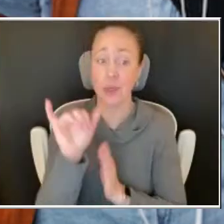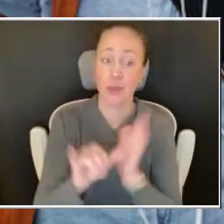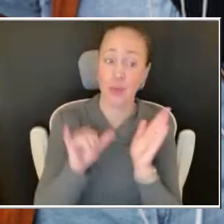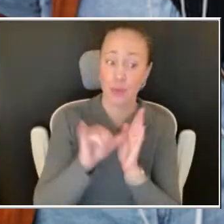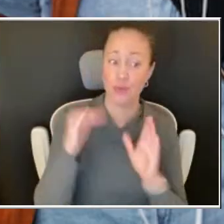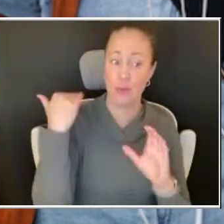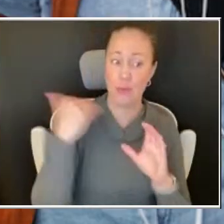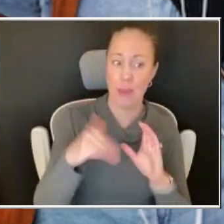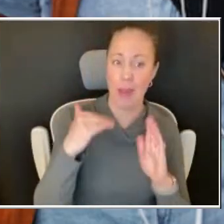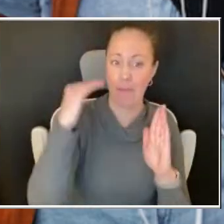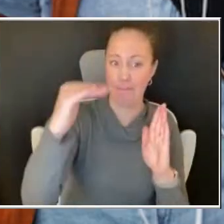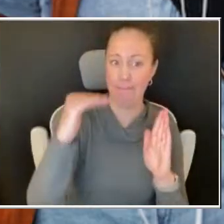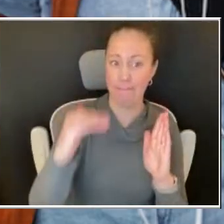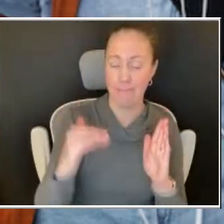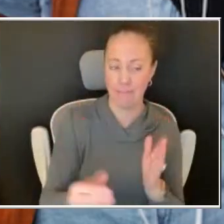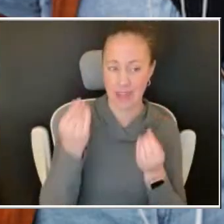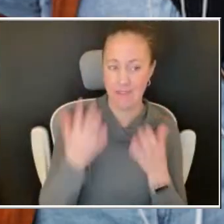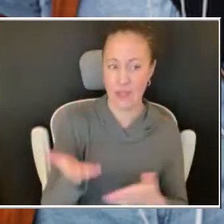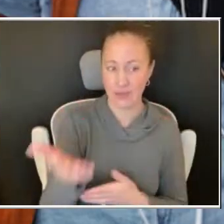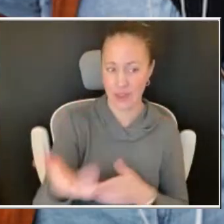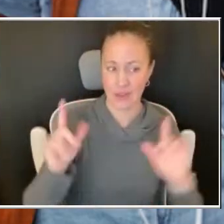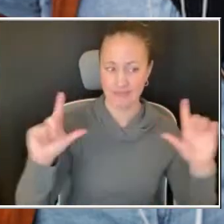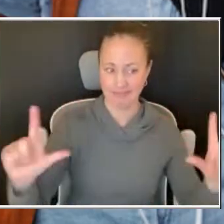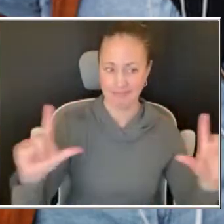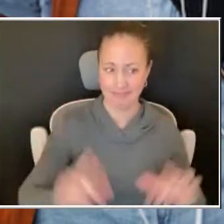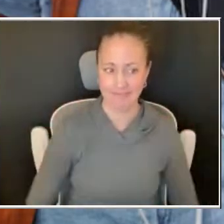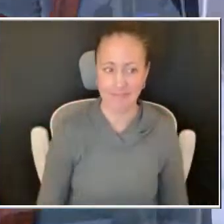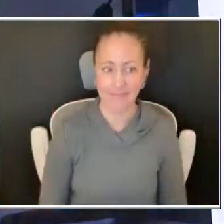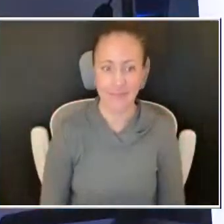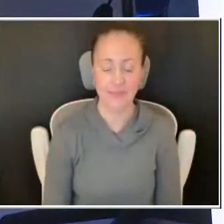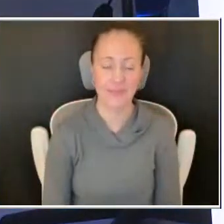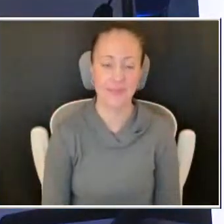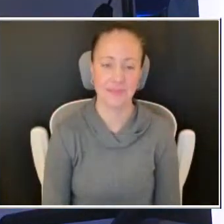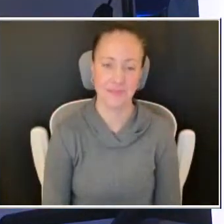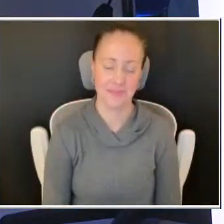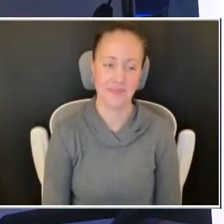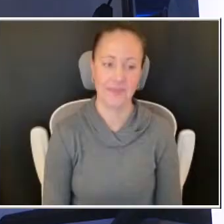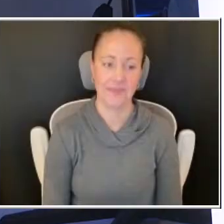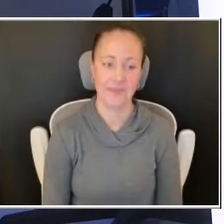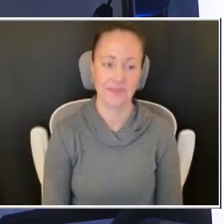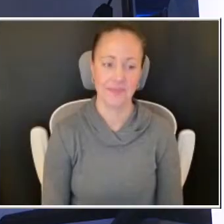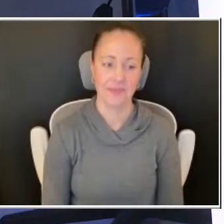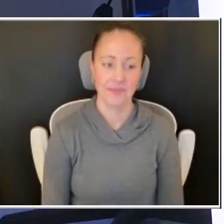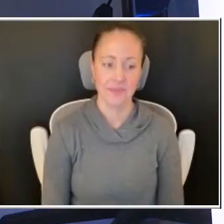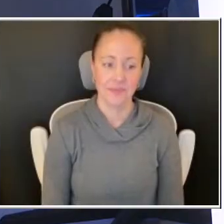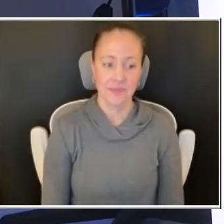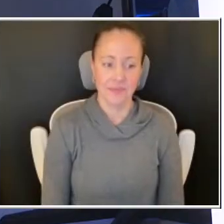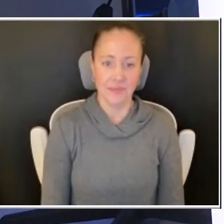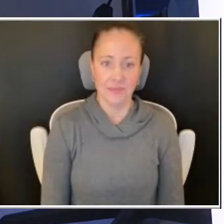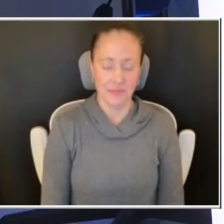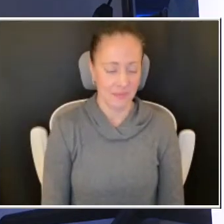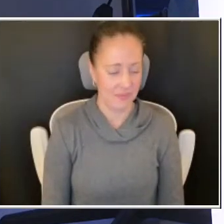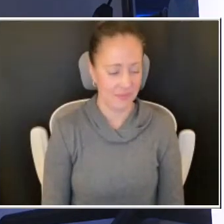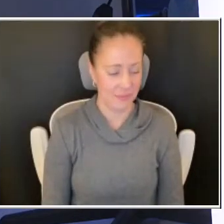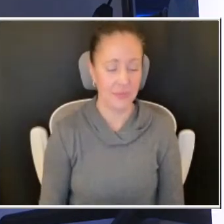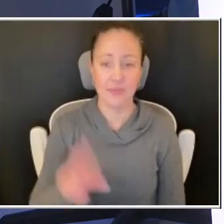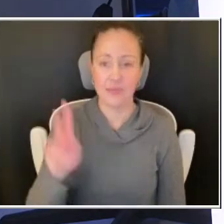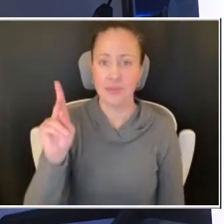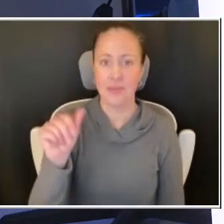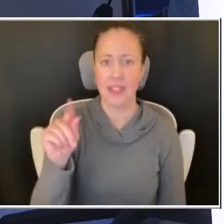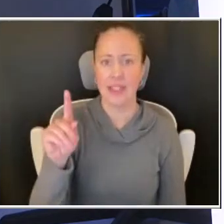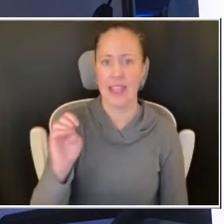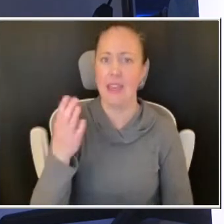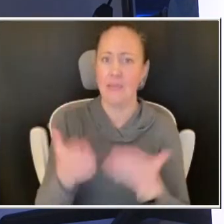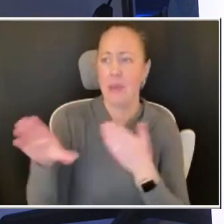Network. That information is there on your screen. Kate, what would you tell another athlete who might be sidelined with an